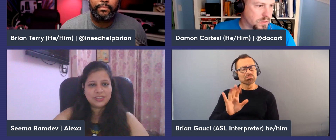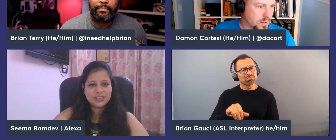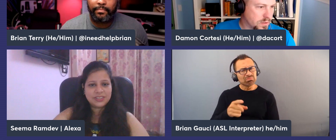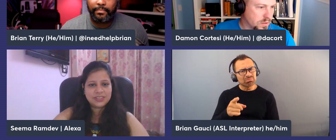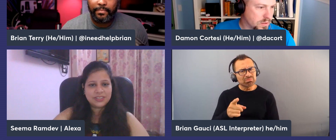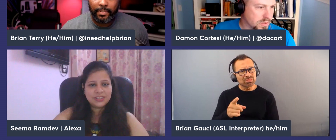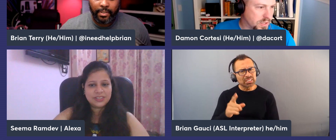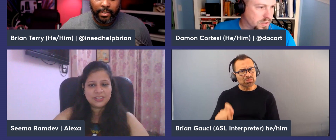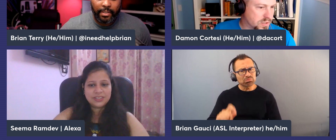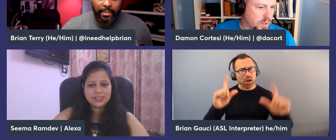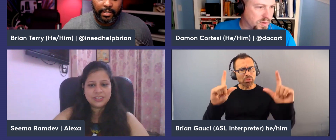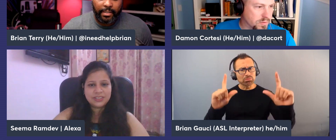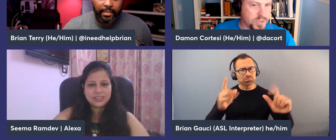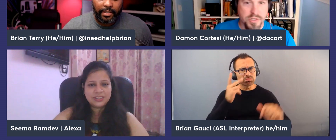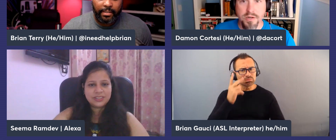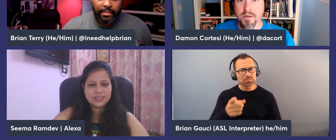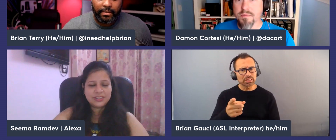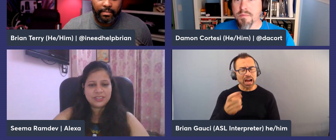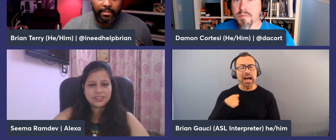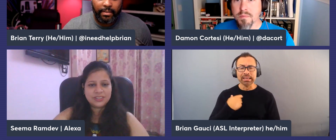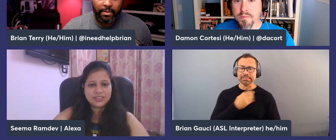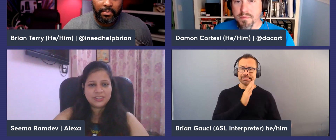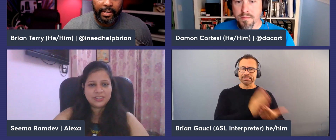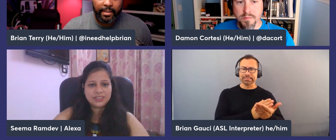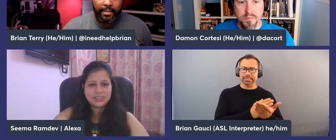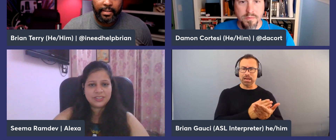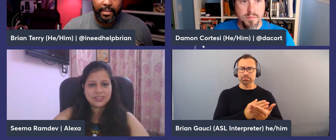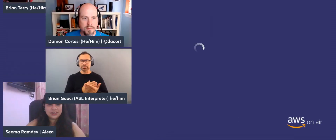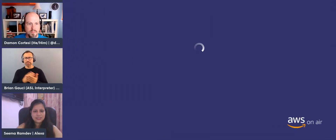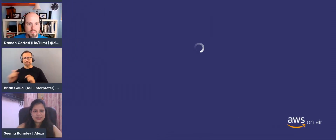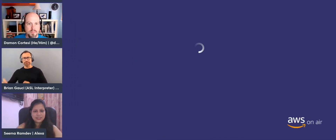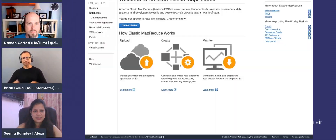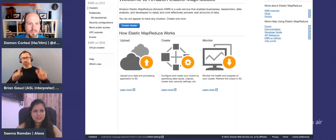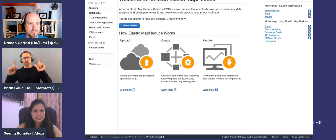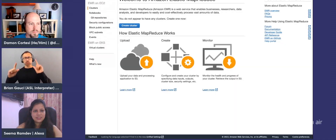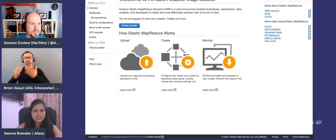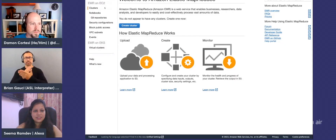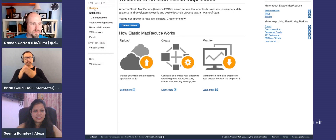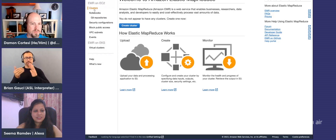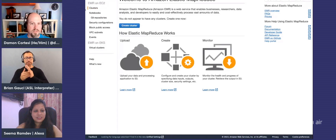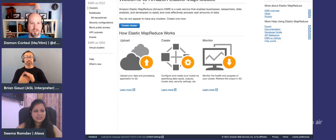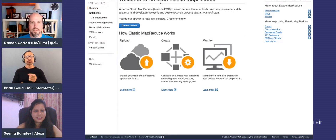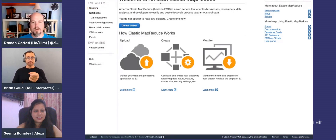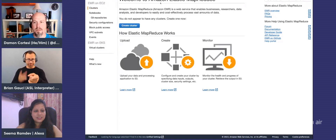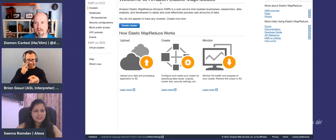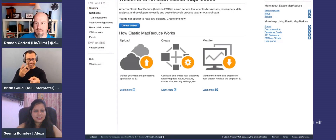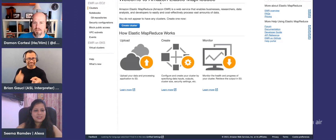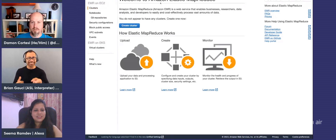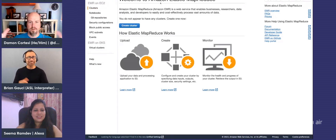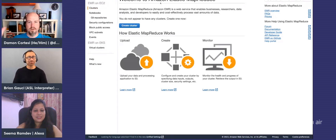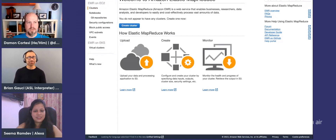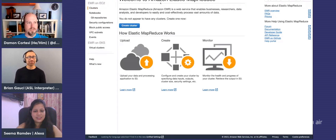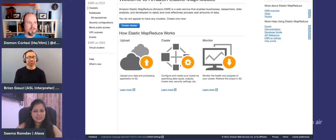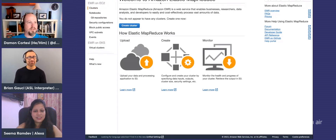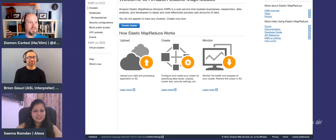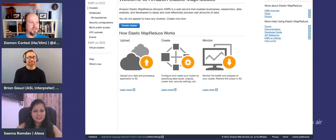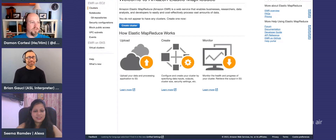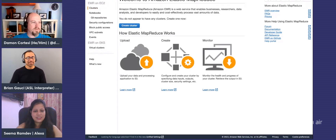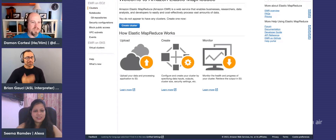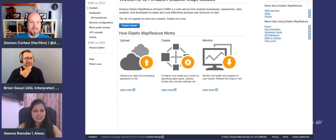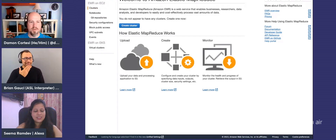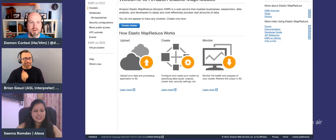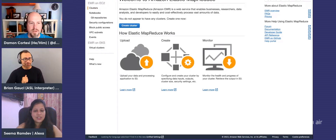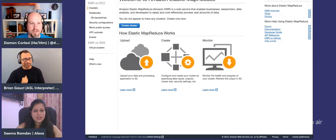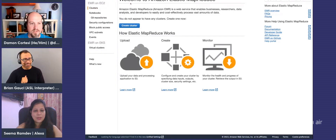up yet? Because I had to stop and reshare. Okay. I think it's popping up now. Sweet. All right. Awesome. So this